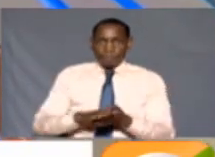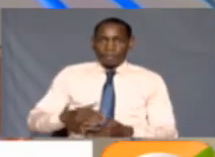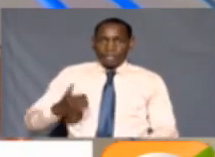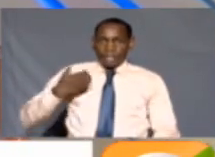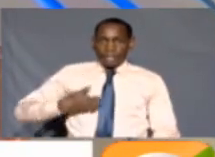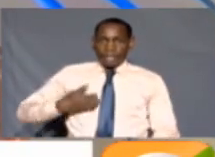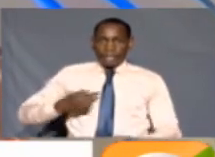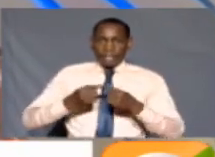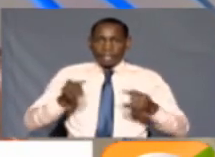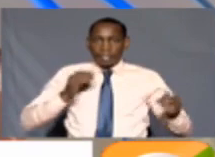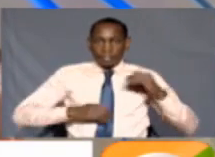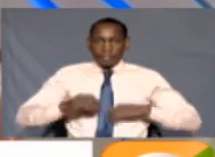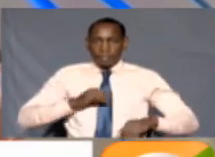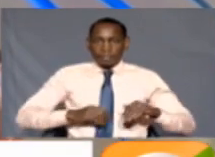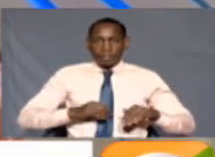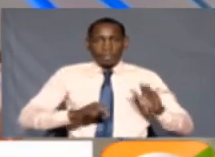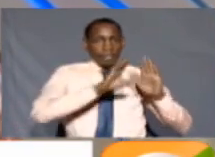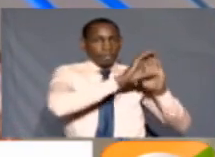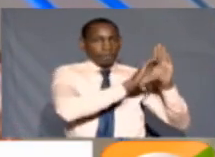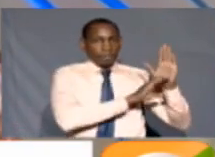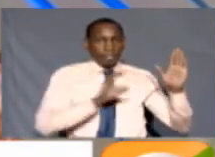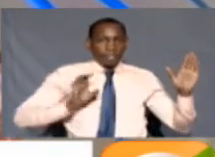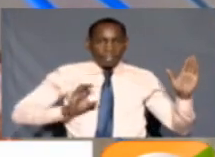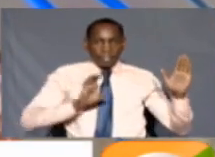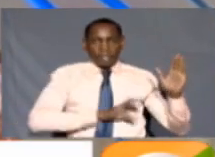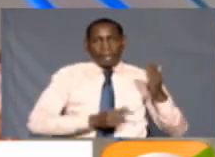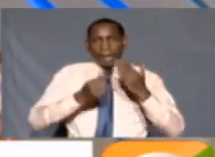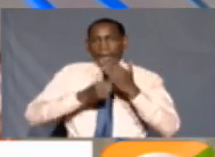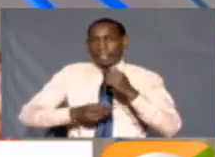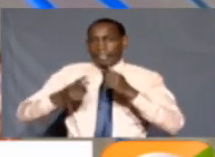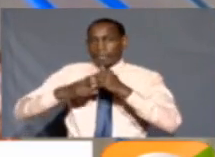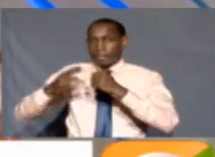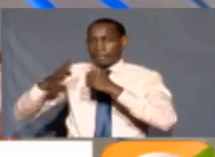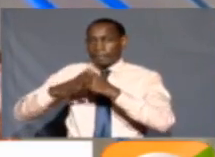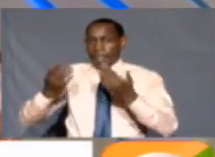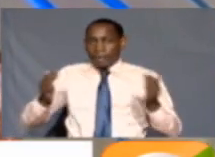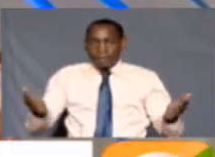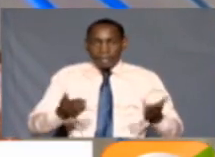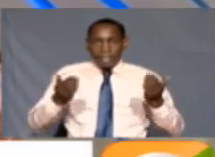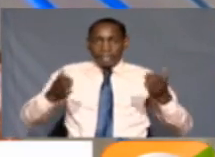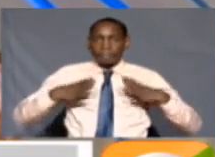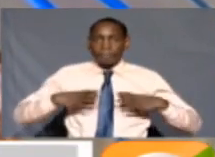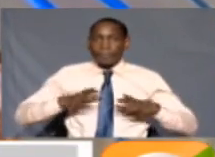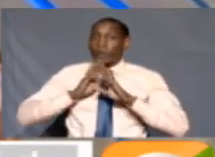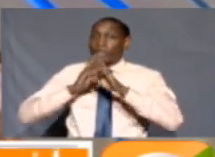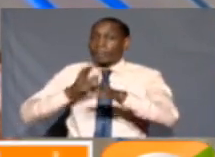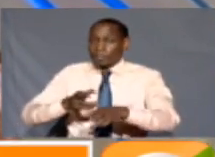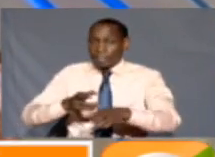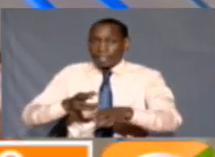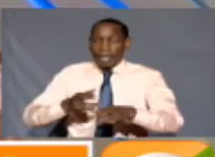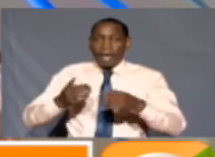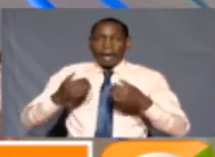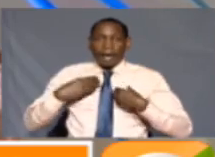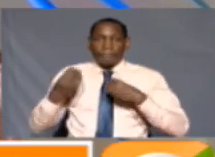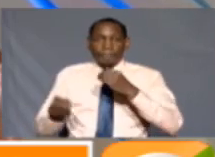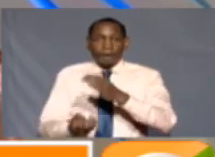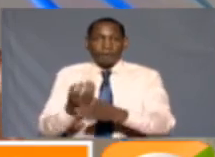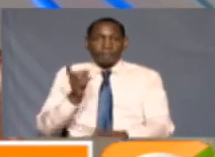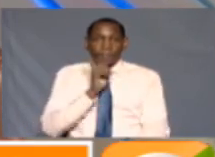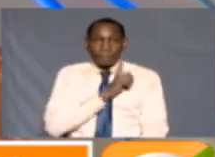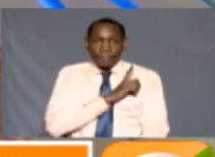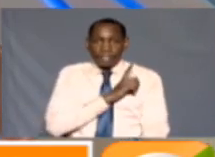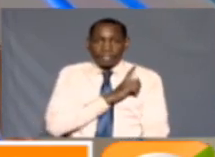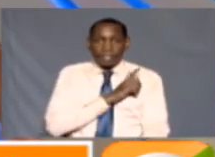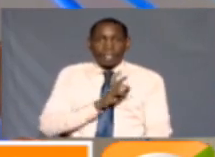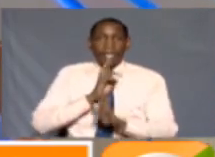Anti-Corruption Commission is a constitutional commission pursuant to Article 79. How we are encouraging whistleblowers, we have put an